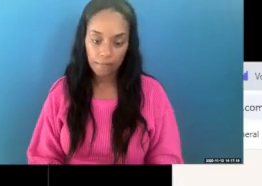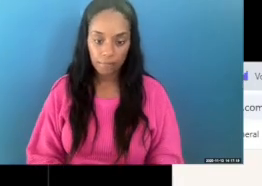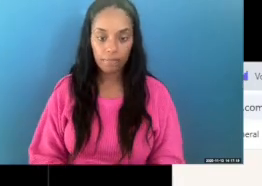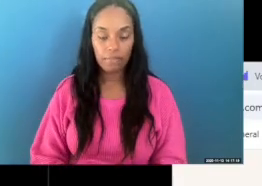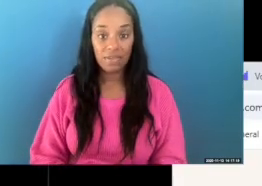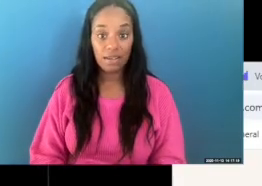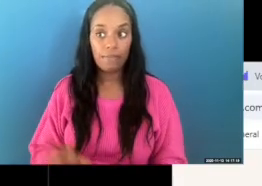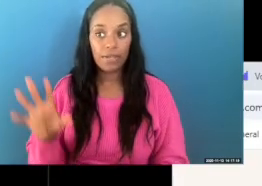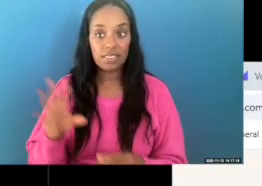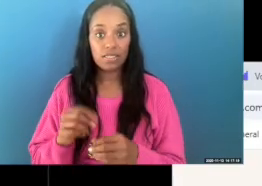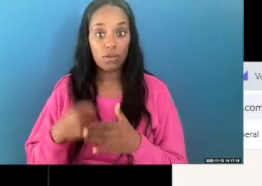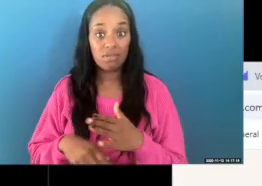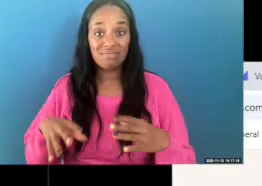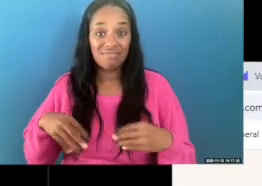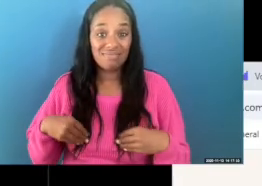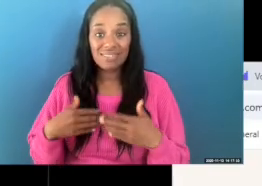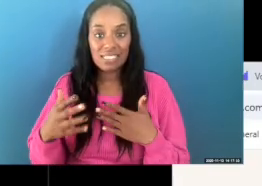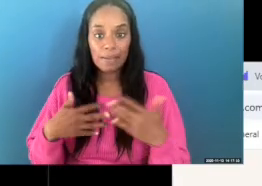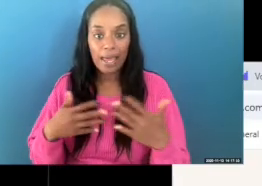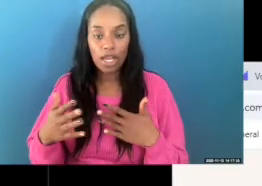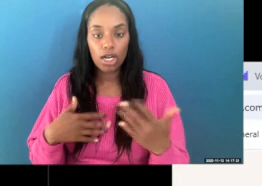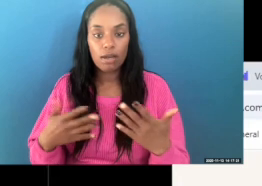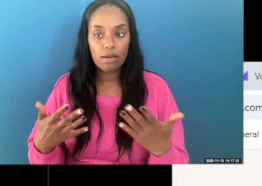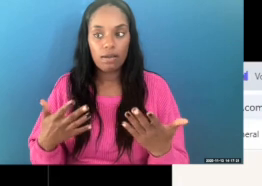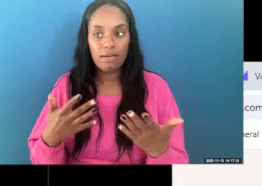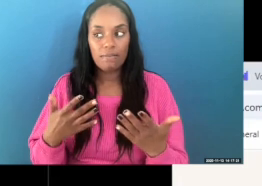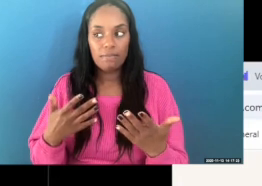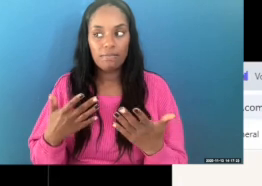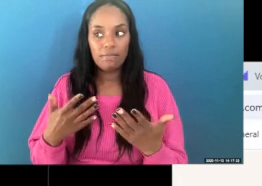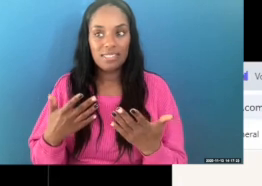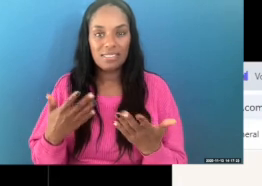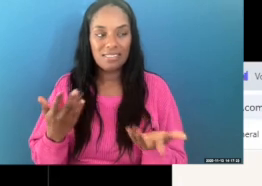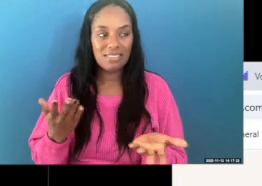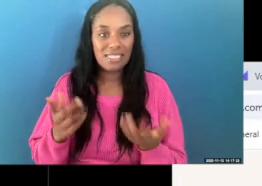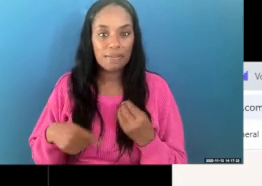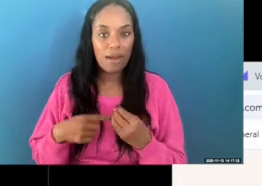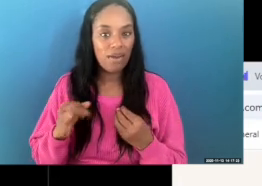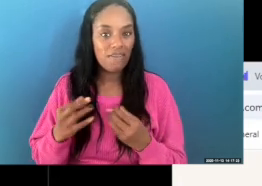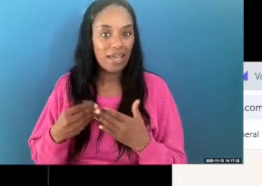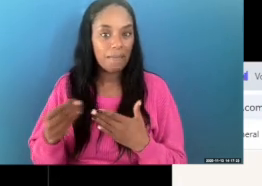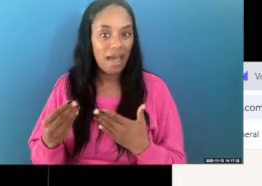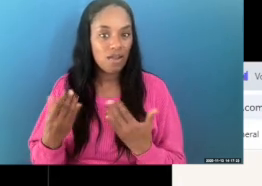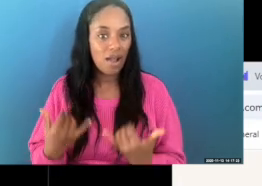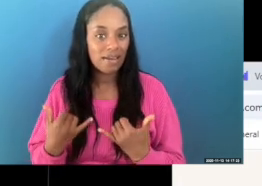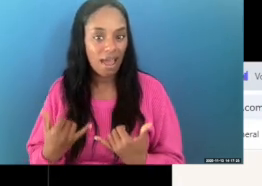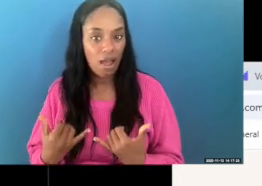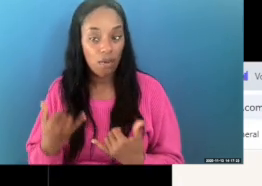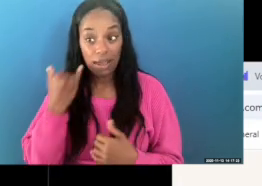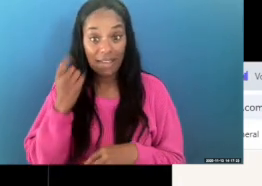cost. But I think we also recognize that doesn't really help a lot of the small fleets, that